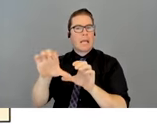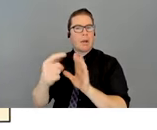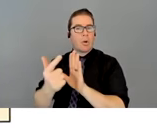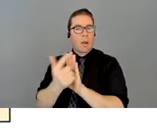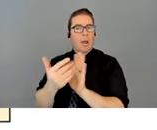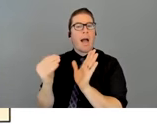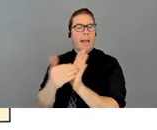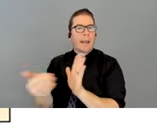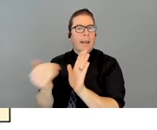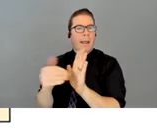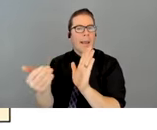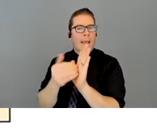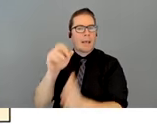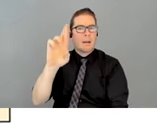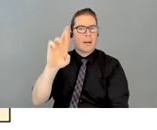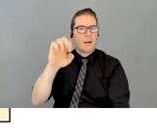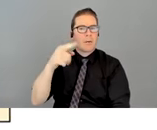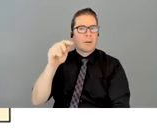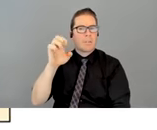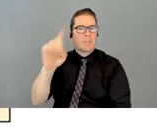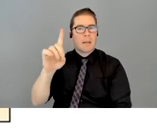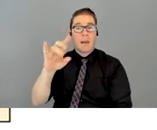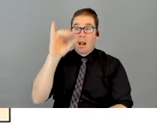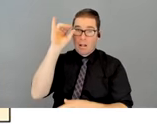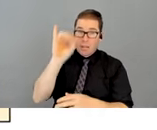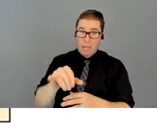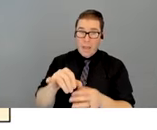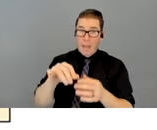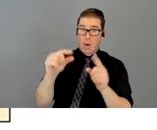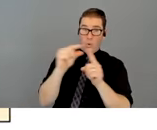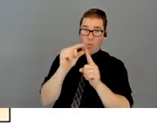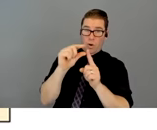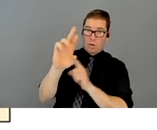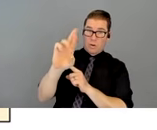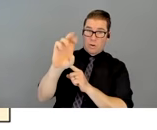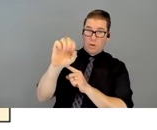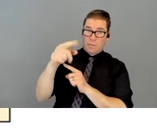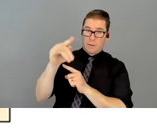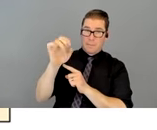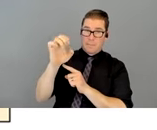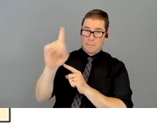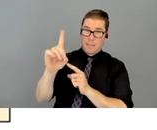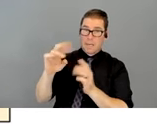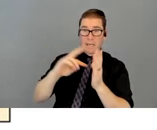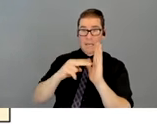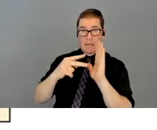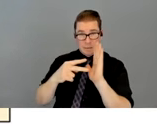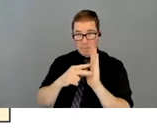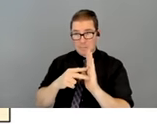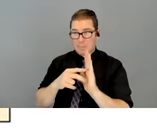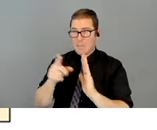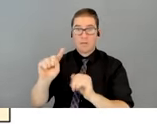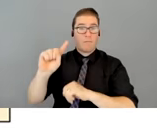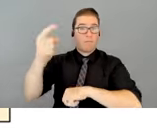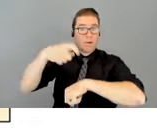that a student should have the ability to correct the behavior before it becomes a formal discipline.